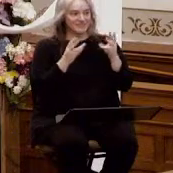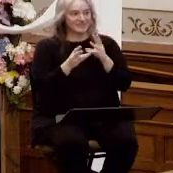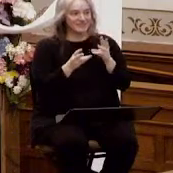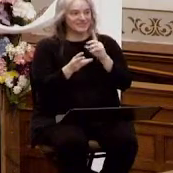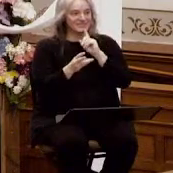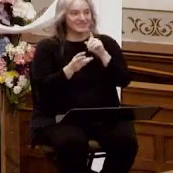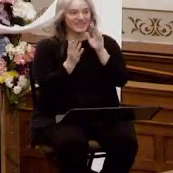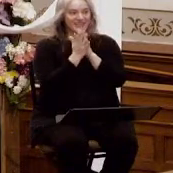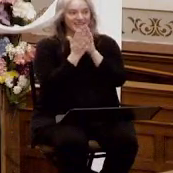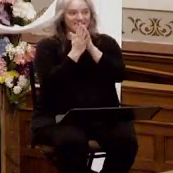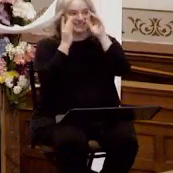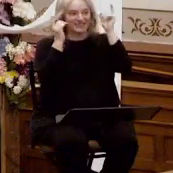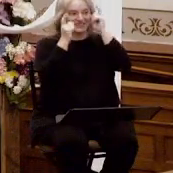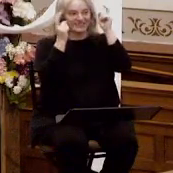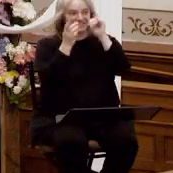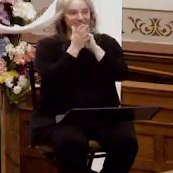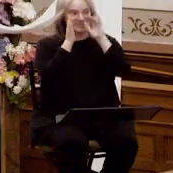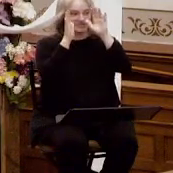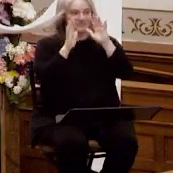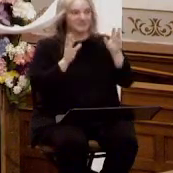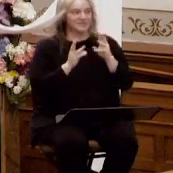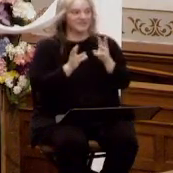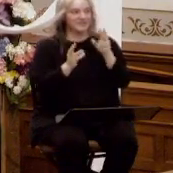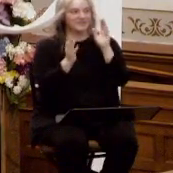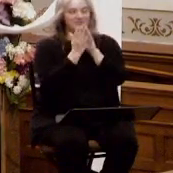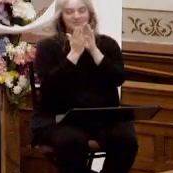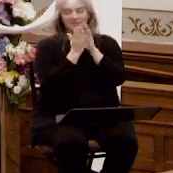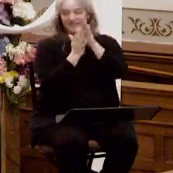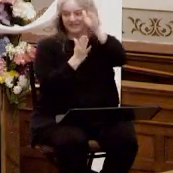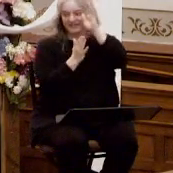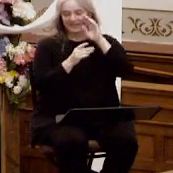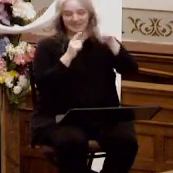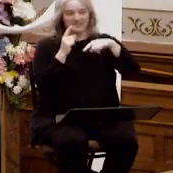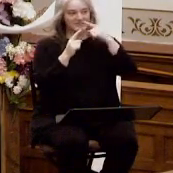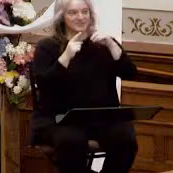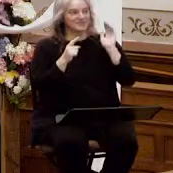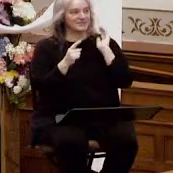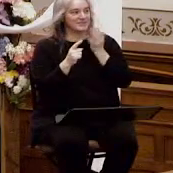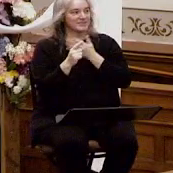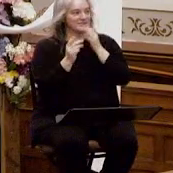a great way to praise God. So when we praise